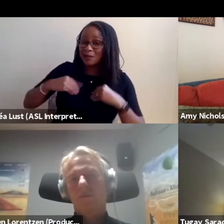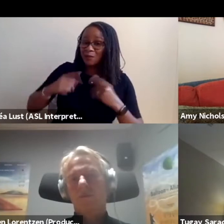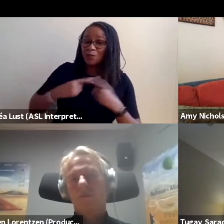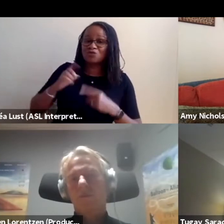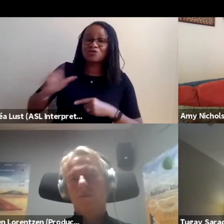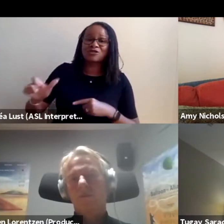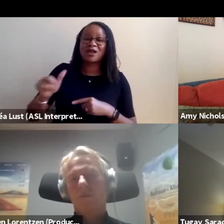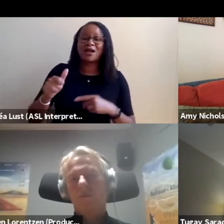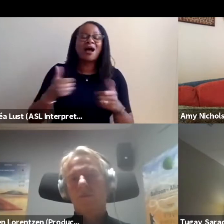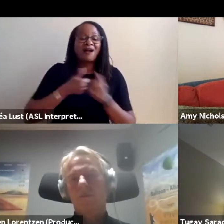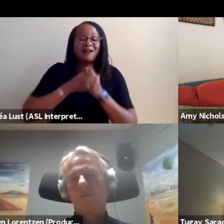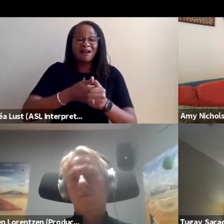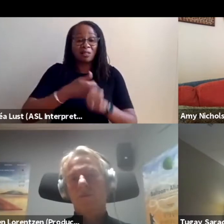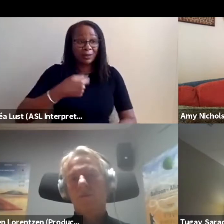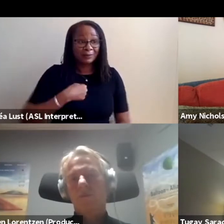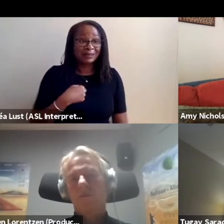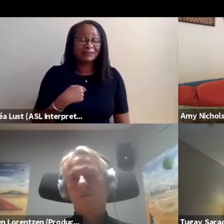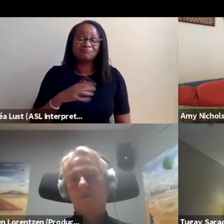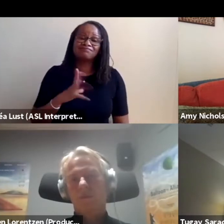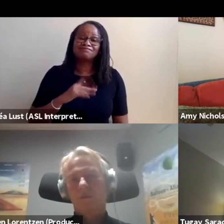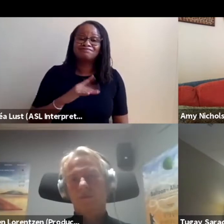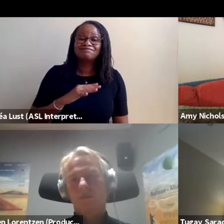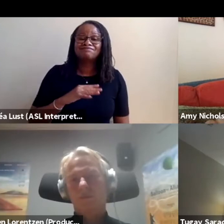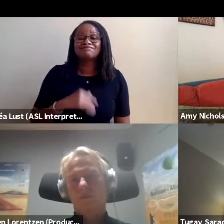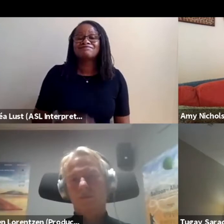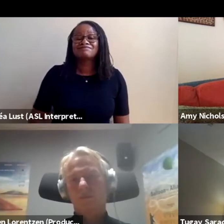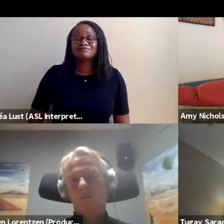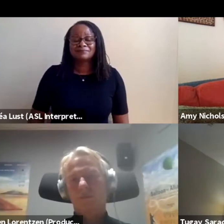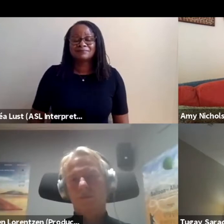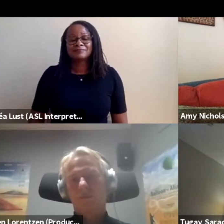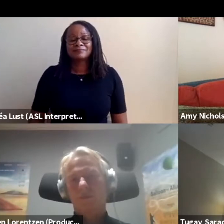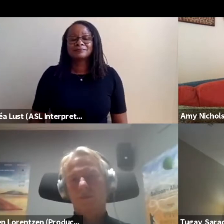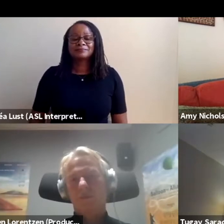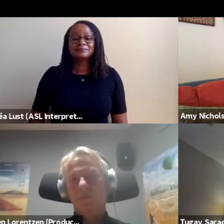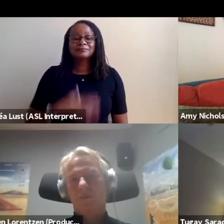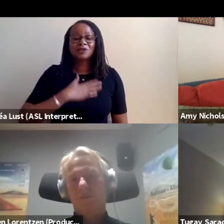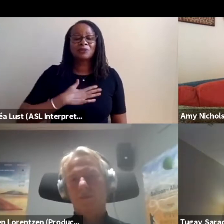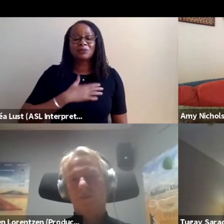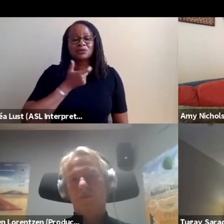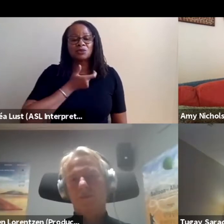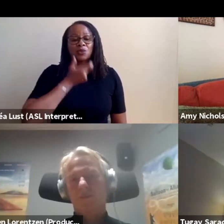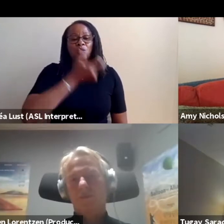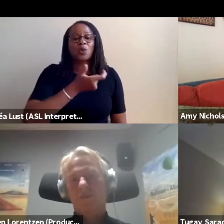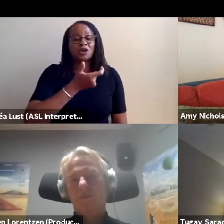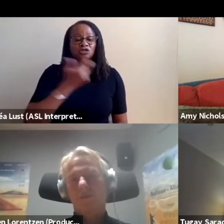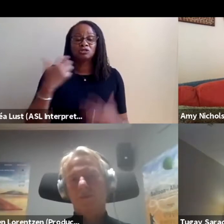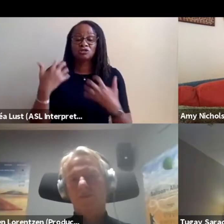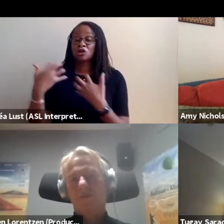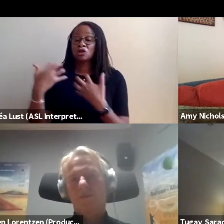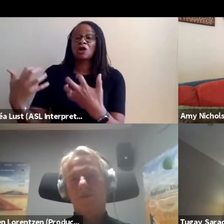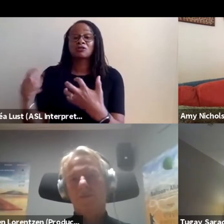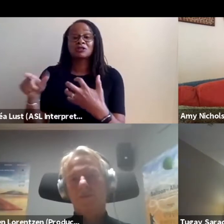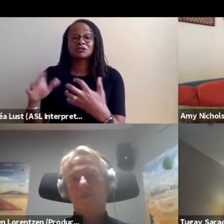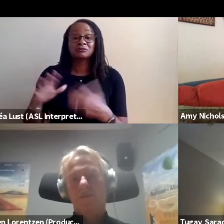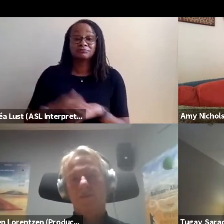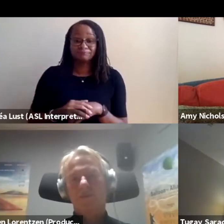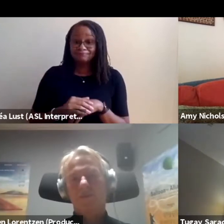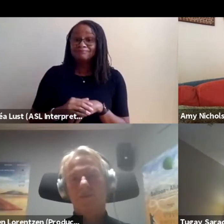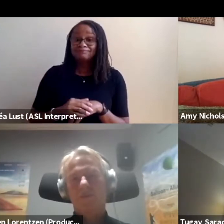much following me, please watch the congregation, watch the other